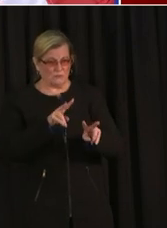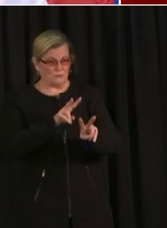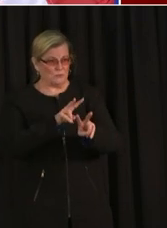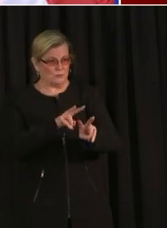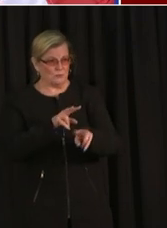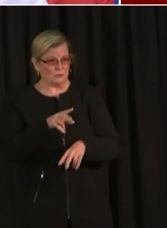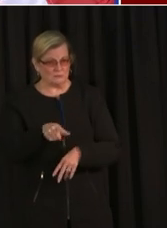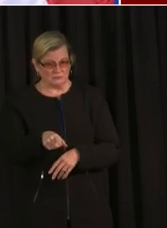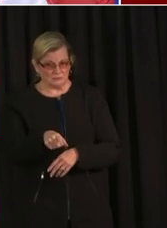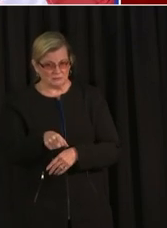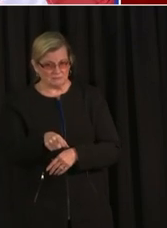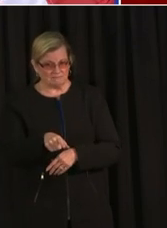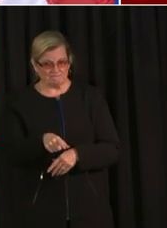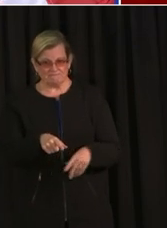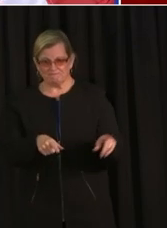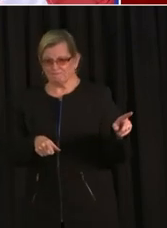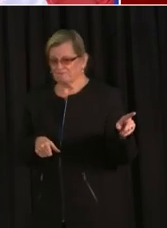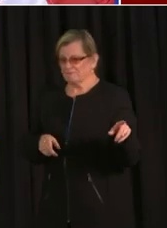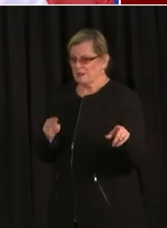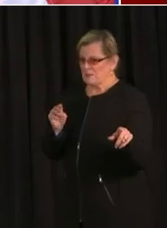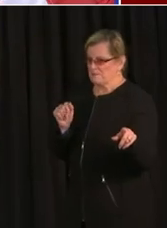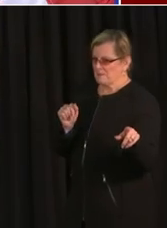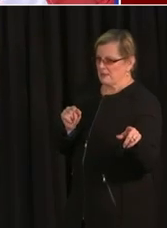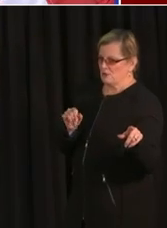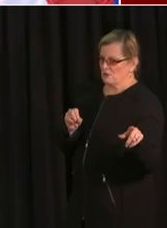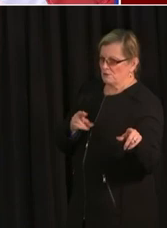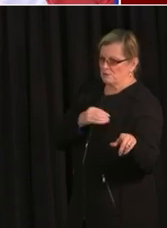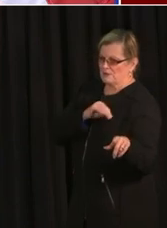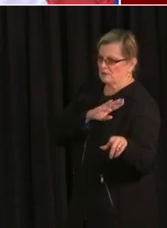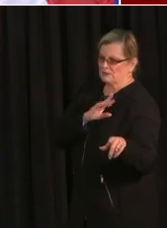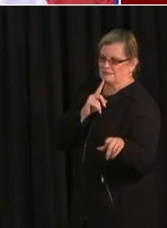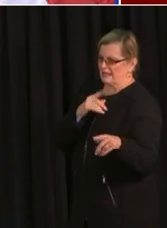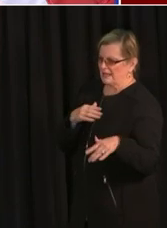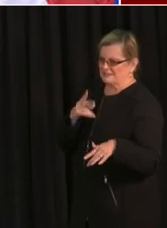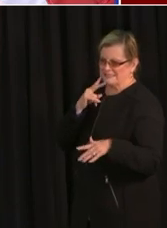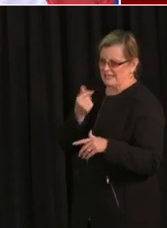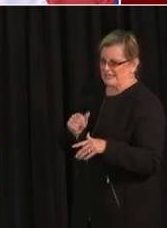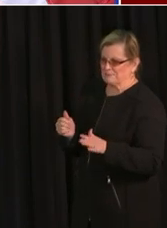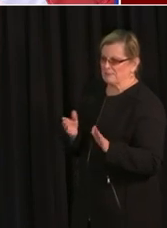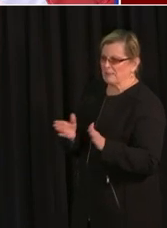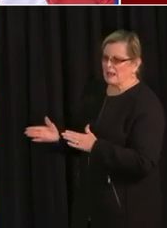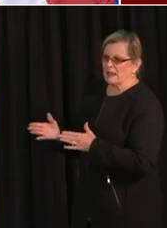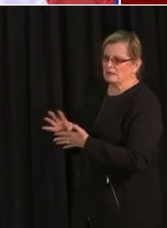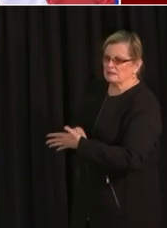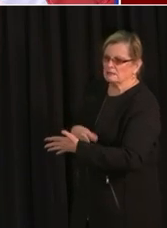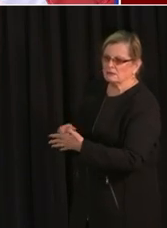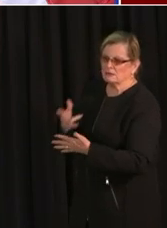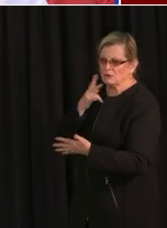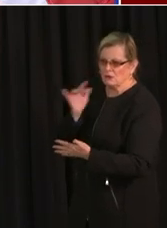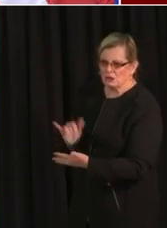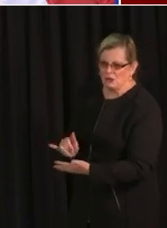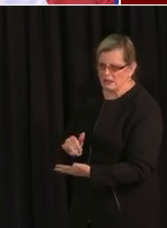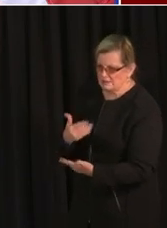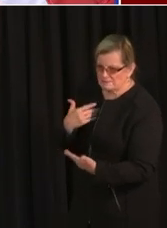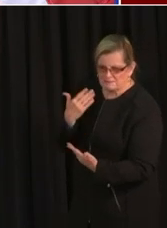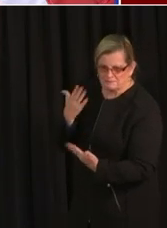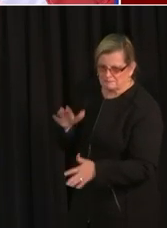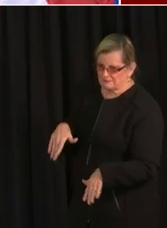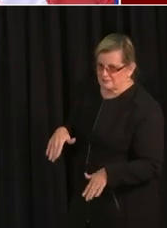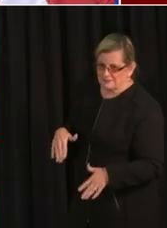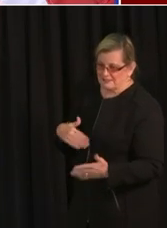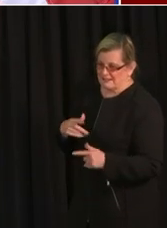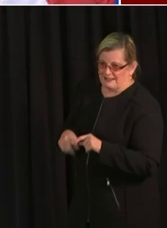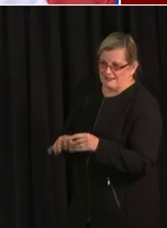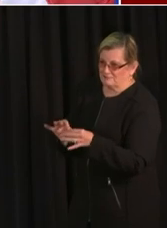in state and pay their respects? I do not. I haven't seen the plans. I haven't seen the plans, other